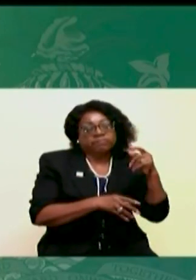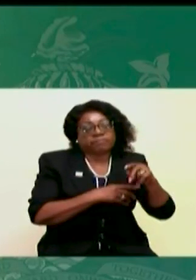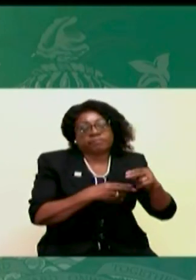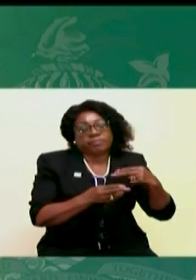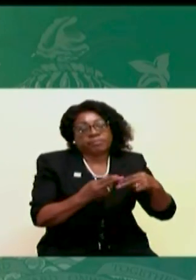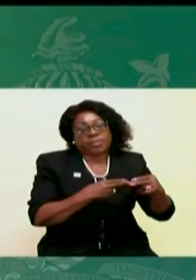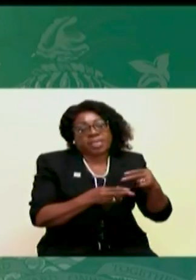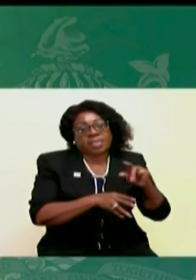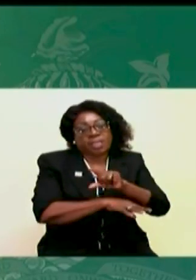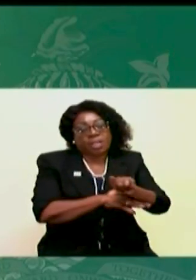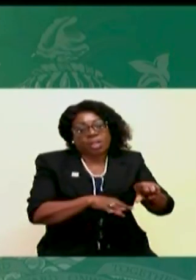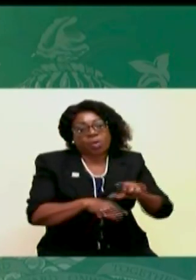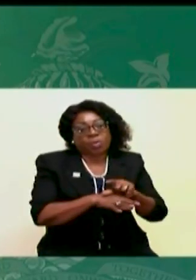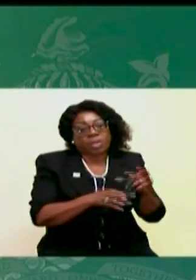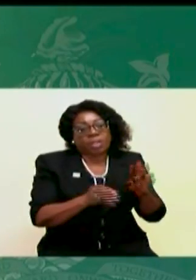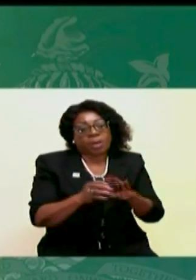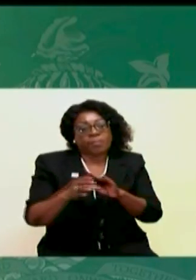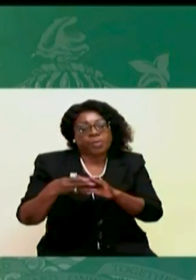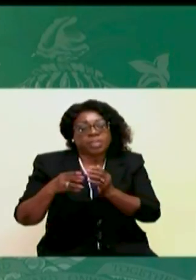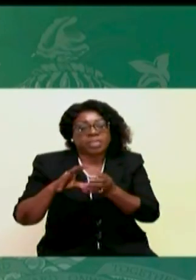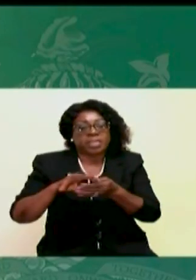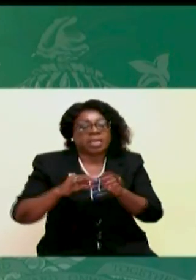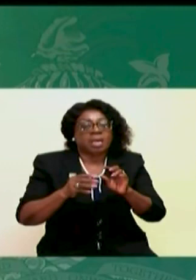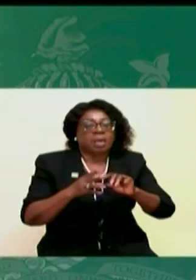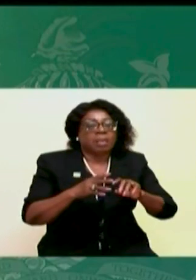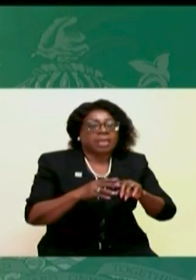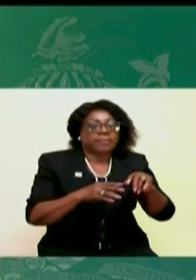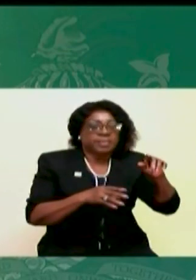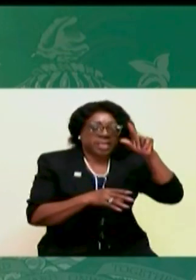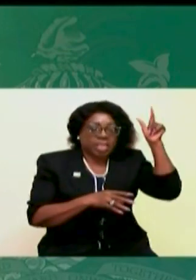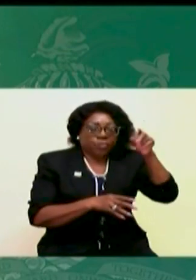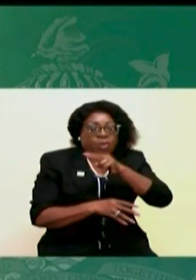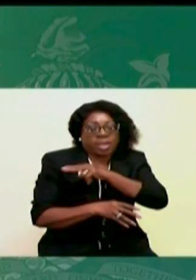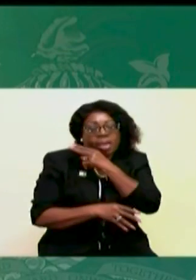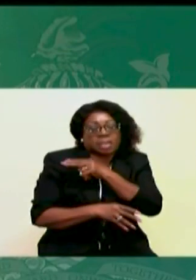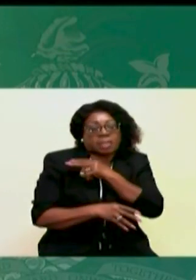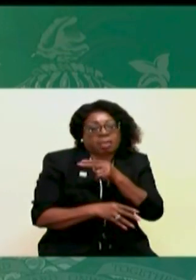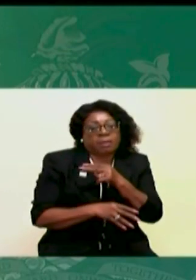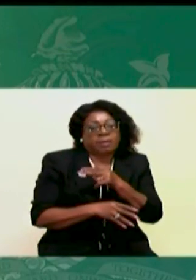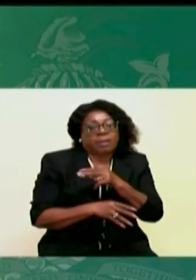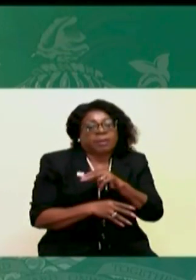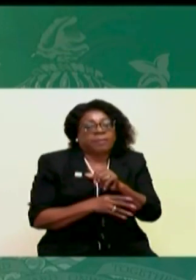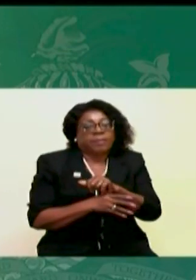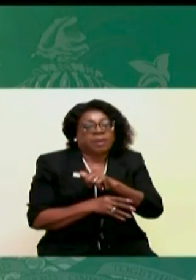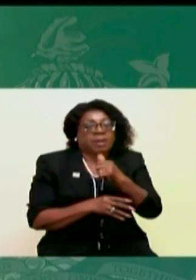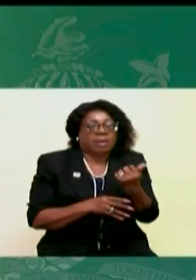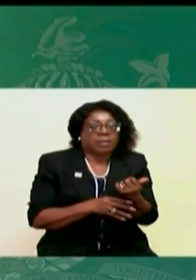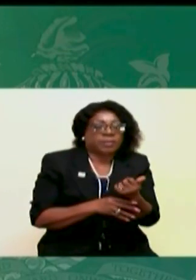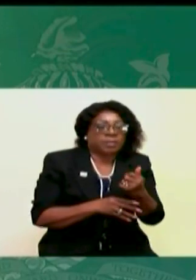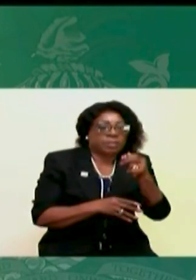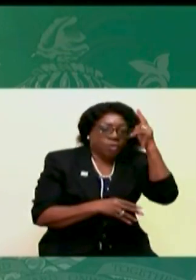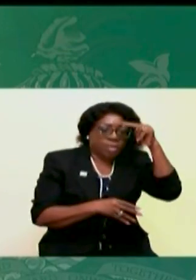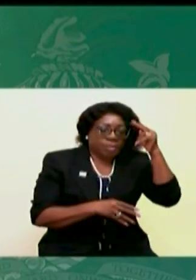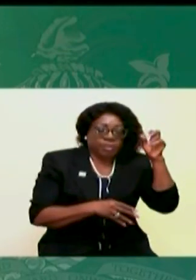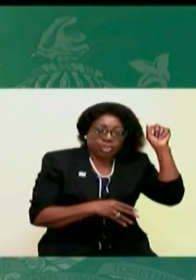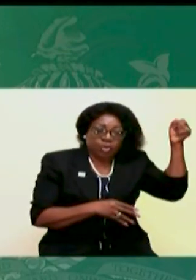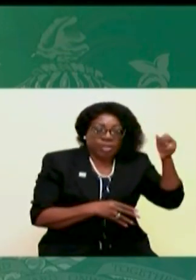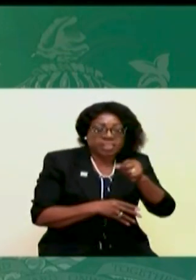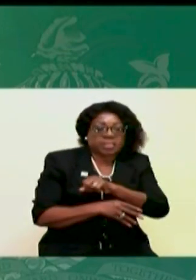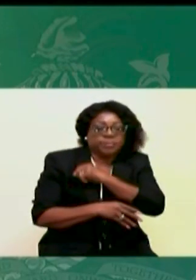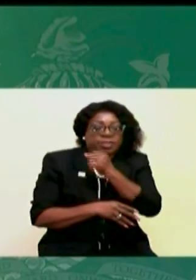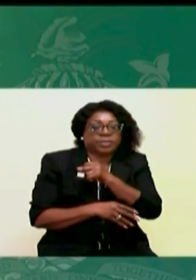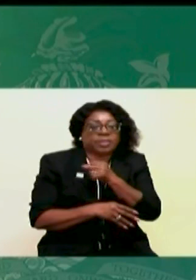local community like Mr. Leroy Hanna of Love Hill, or a national platform like one Honorable George Smith,